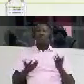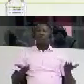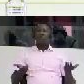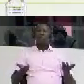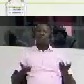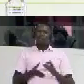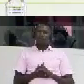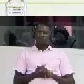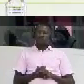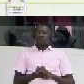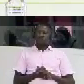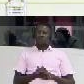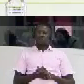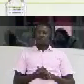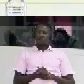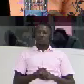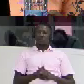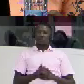lan moo xewoon.